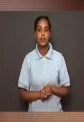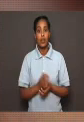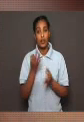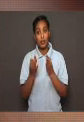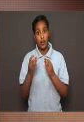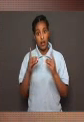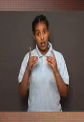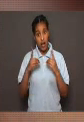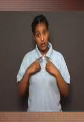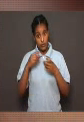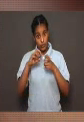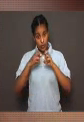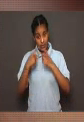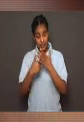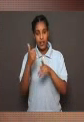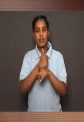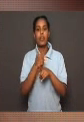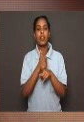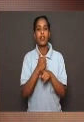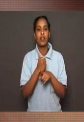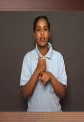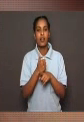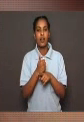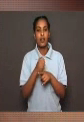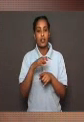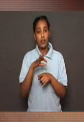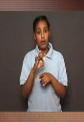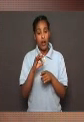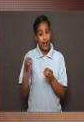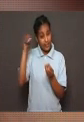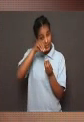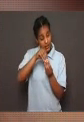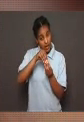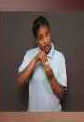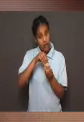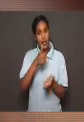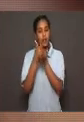If you had trouble with this activity and require additional help,